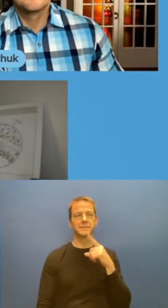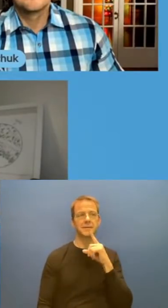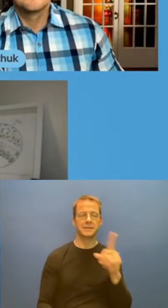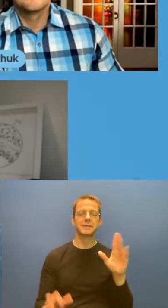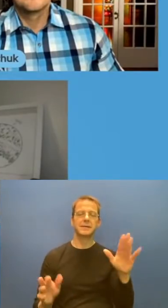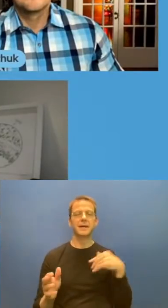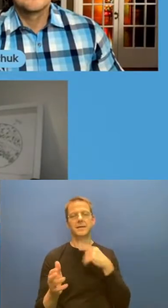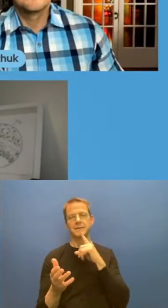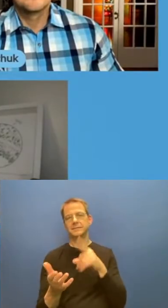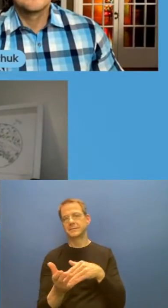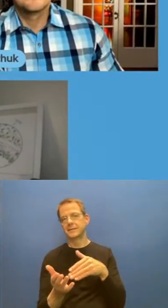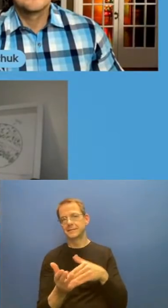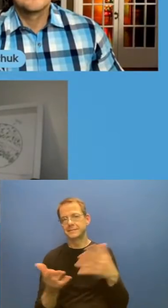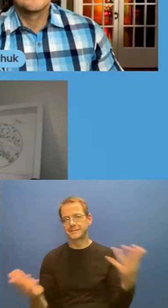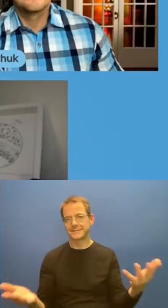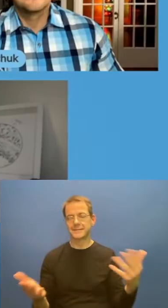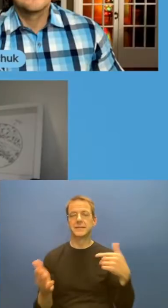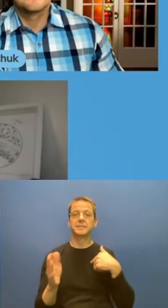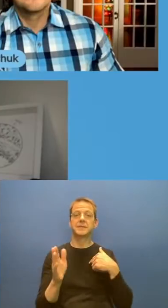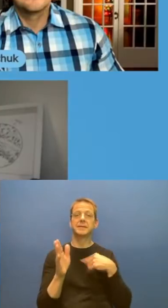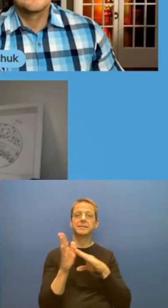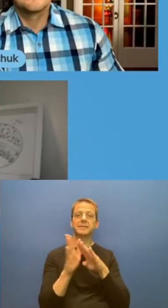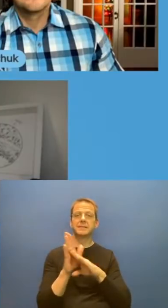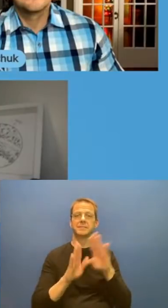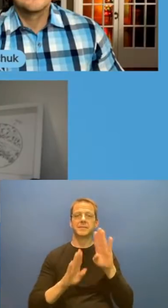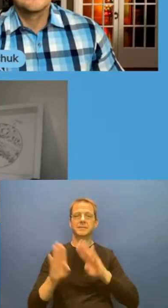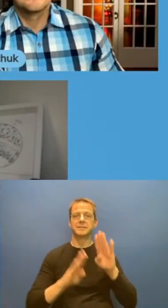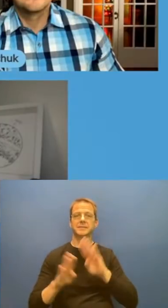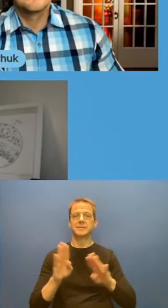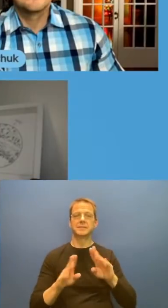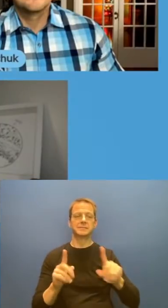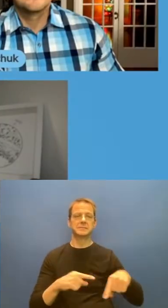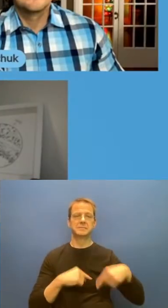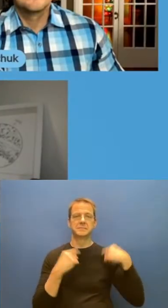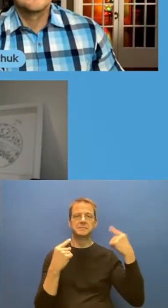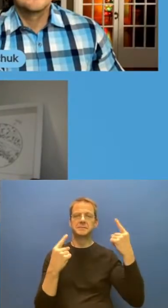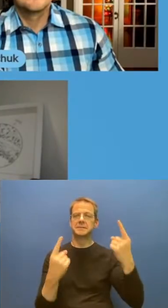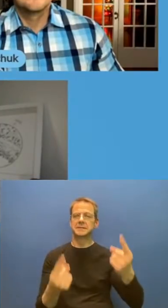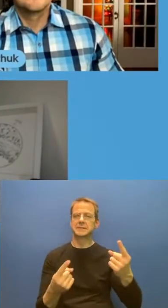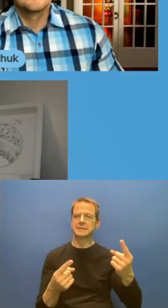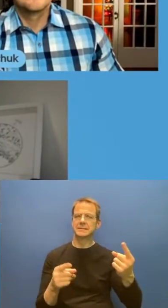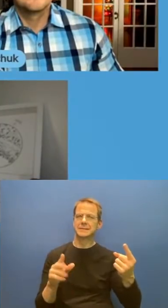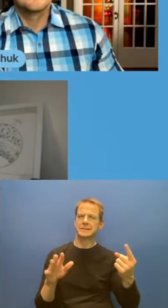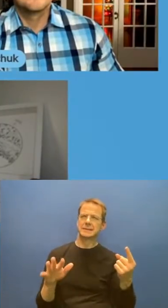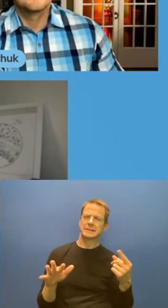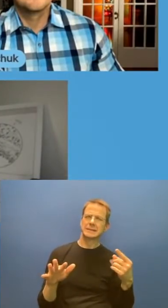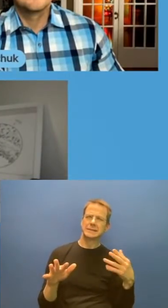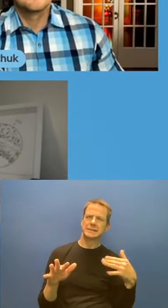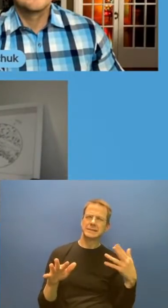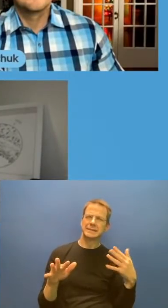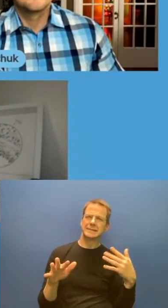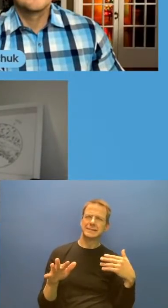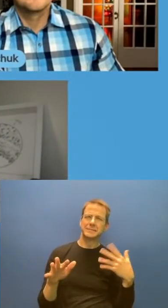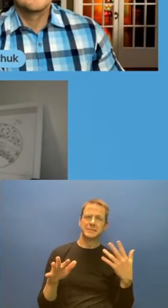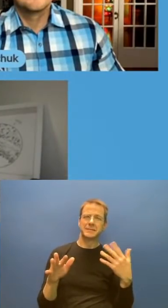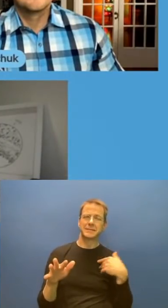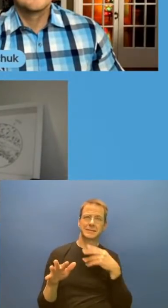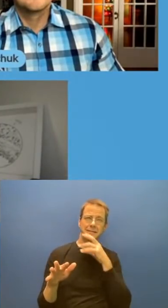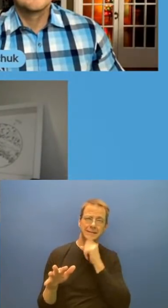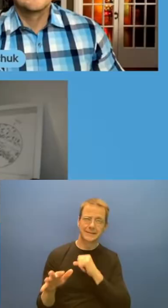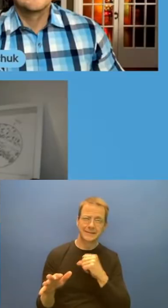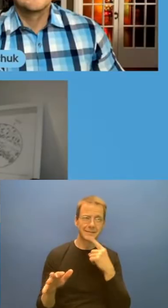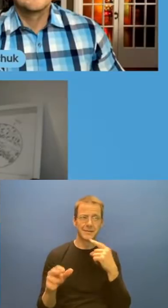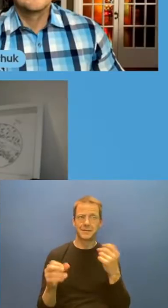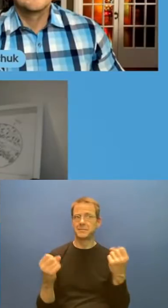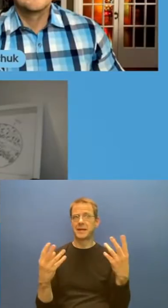I don't want to age myself, but many years. I observe different dynamic biological processes, from